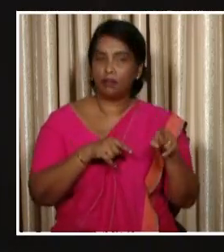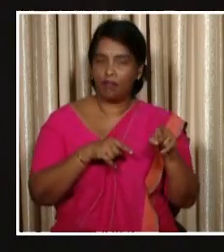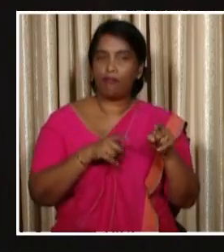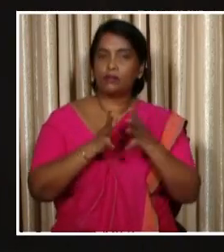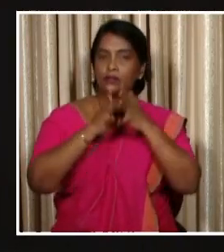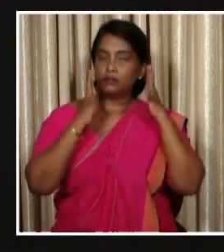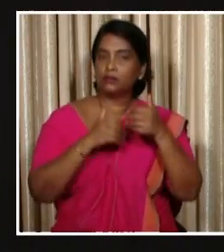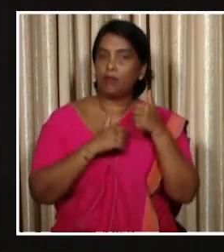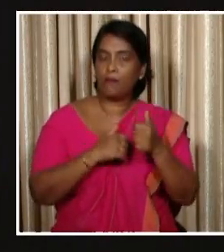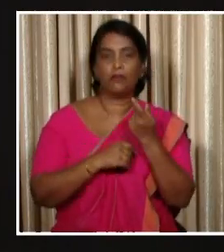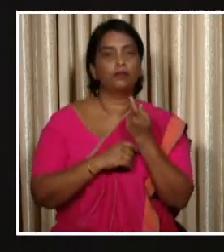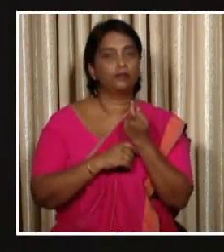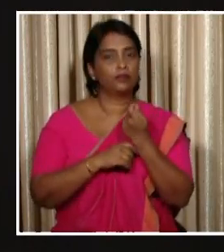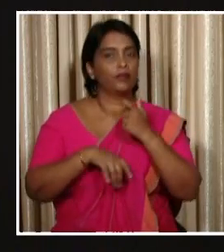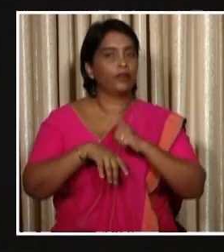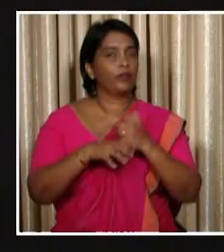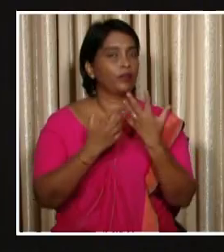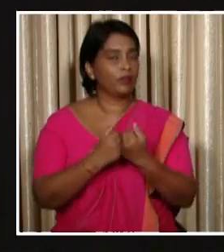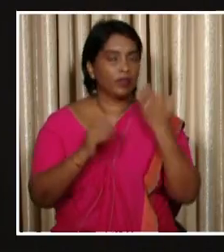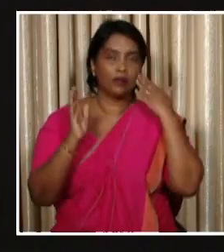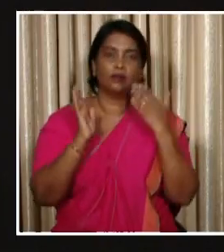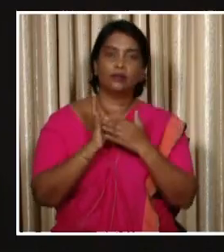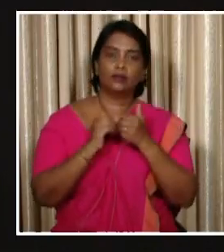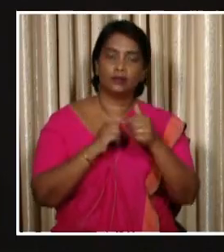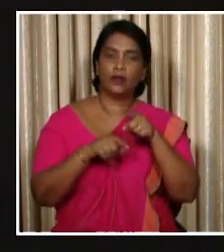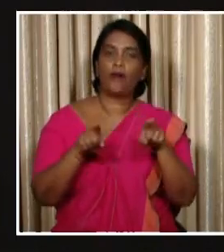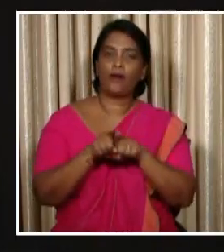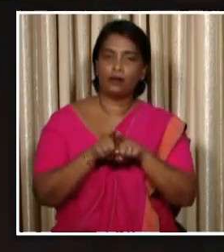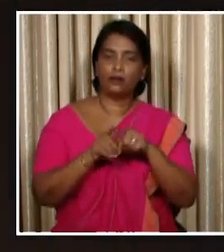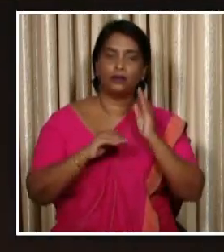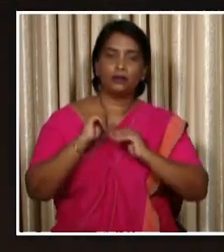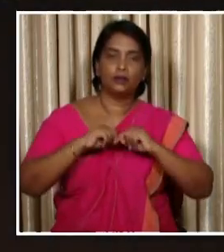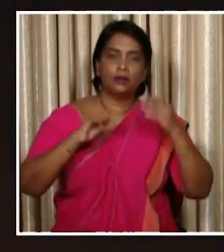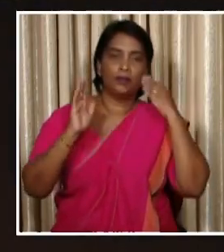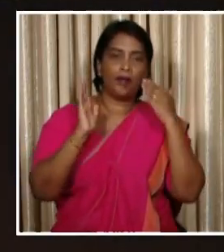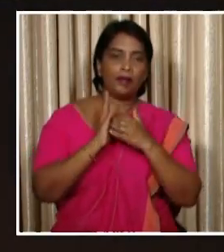and the benefits of them to our citizens. Thank you very much, Honourable Deputy Speaker.